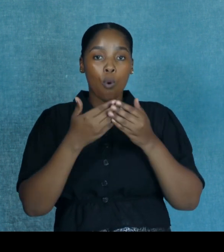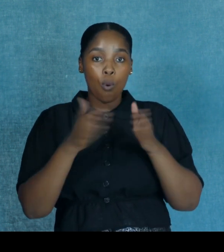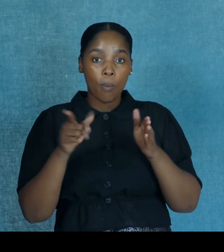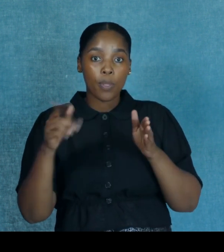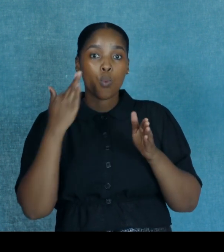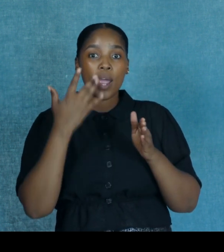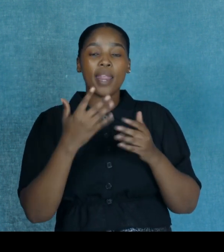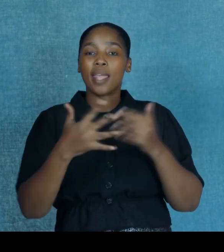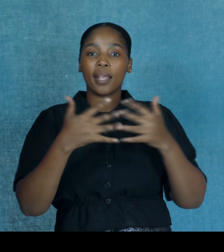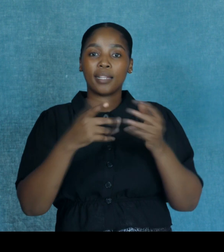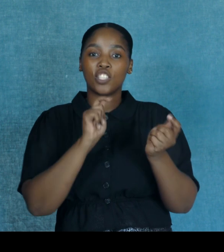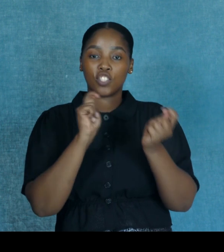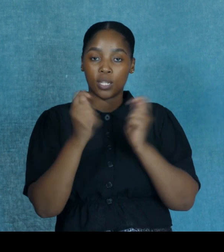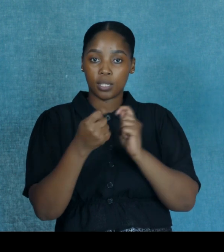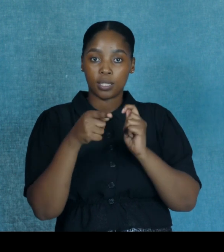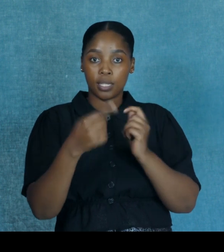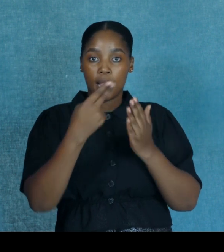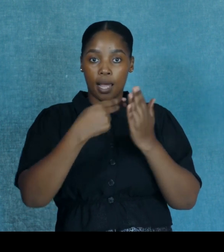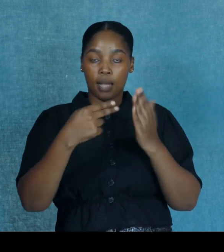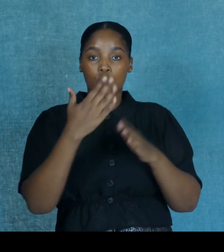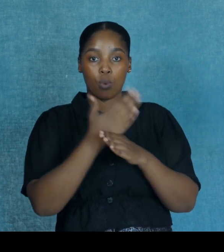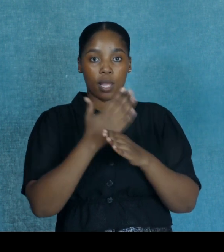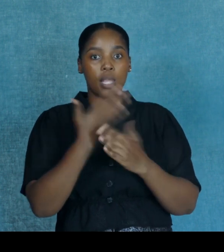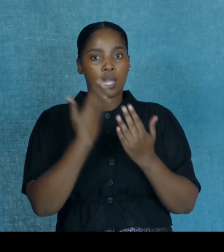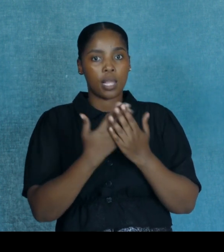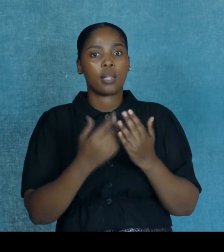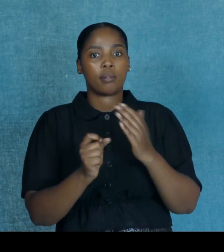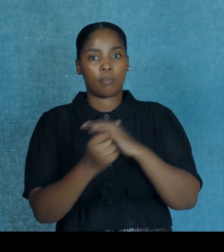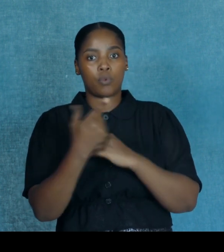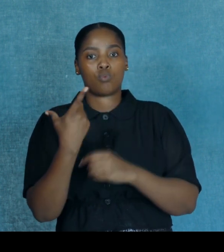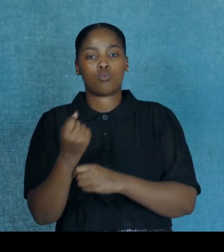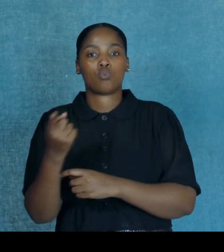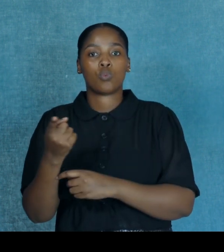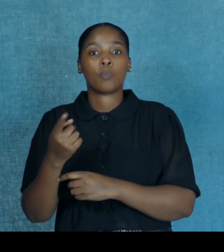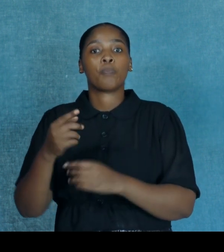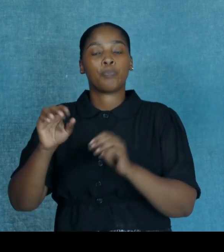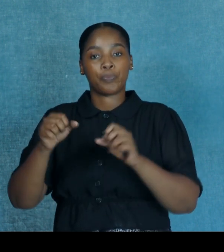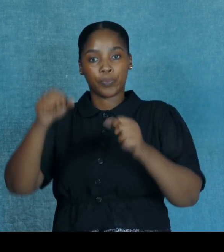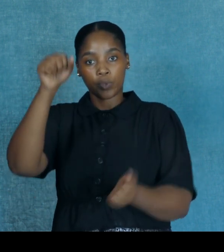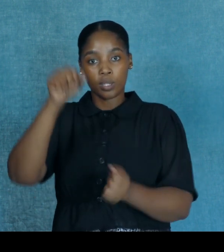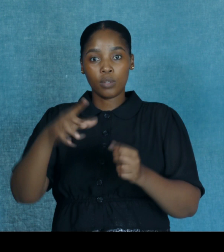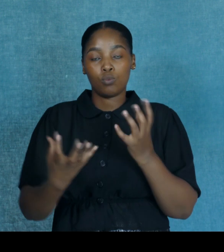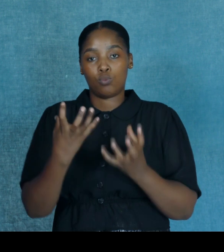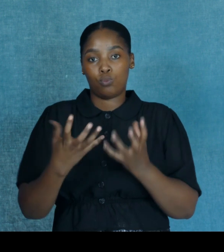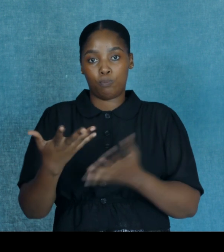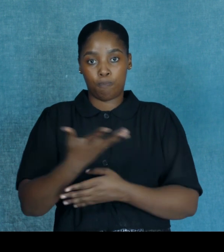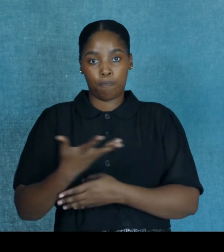required regarding the artwork, it can be done in CorelDRAW. Artwork is done in PNG